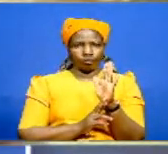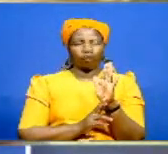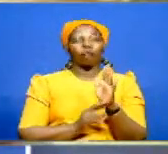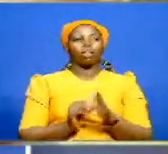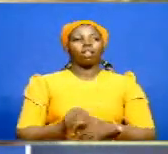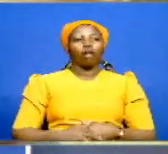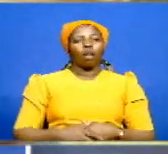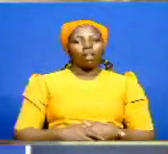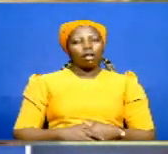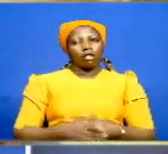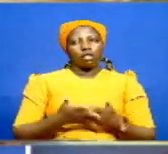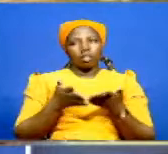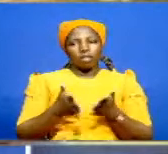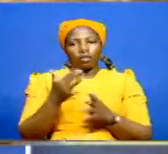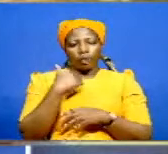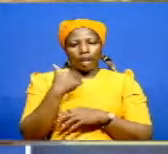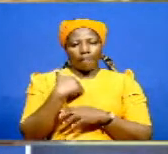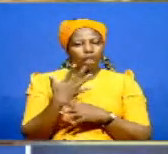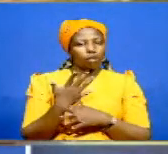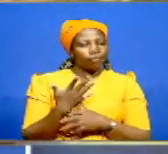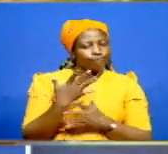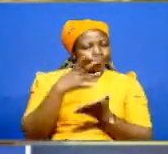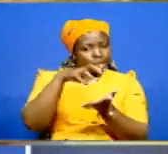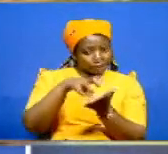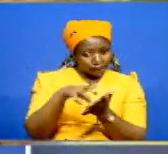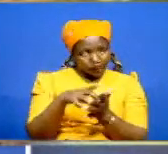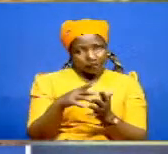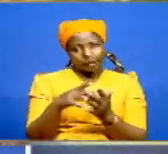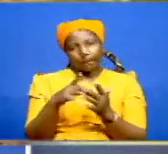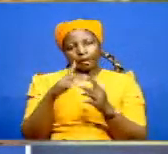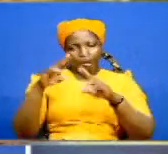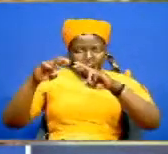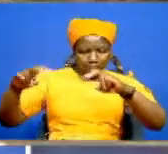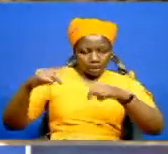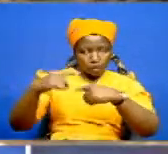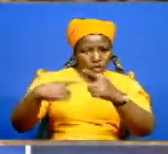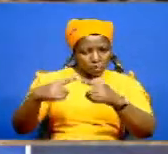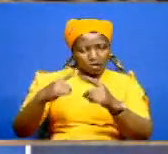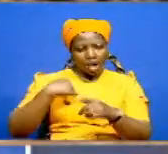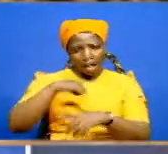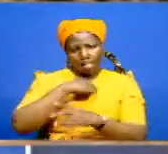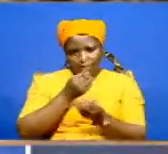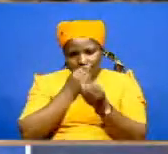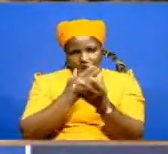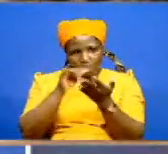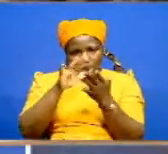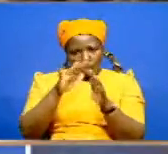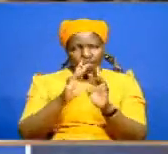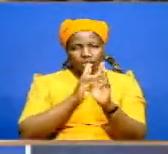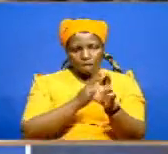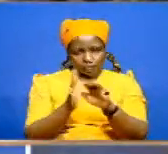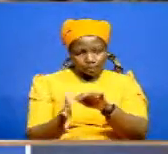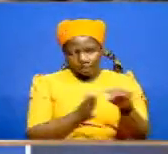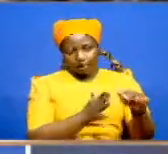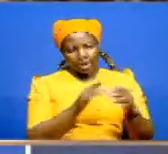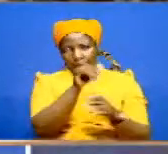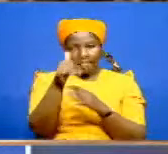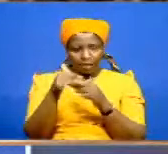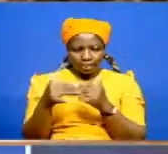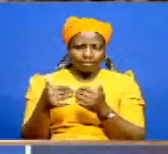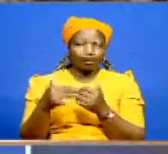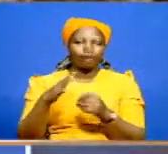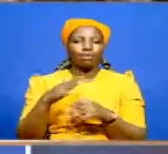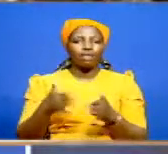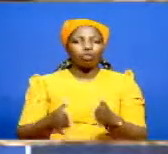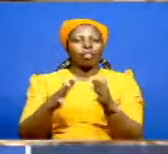we are investigating. We shall give you the results. In a separate incident, 9 people lost their lives in a